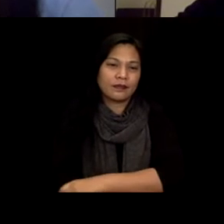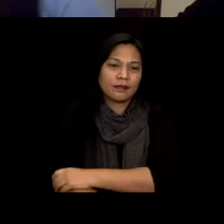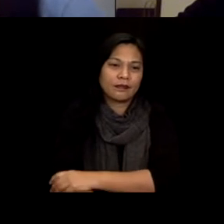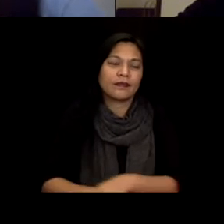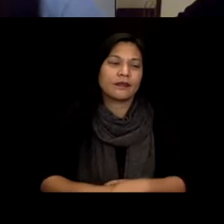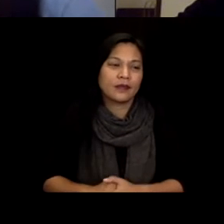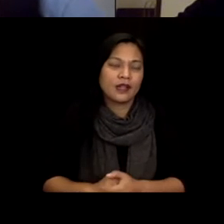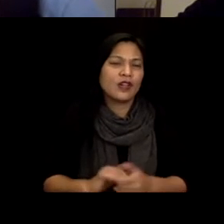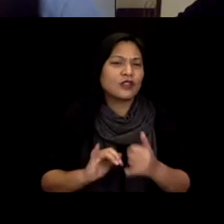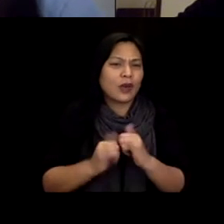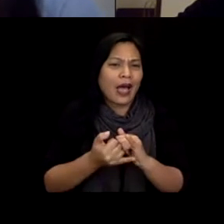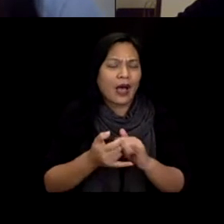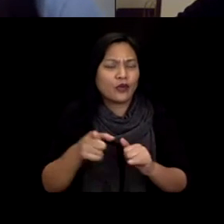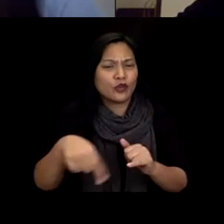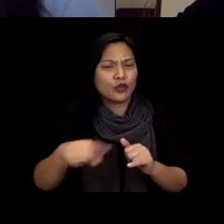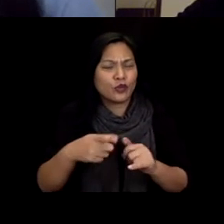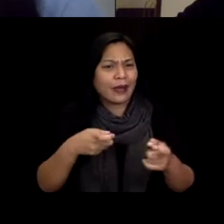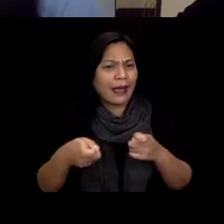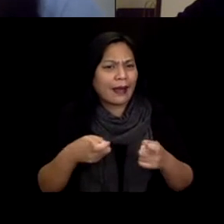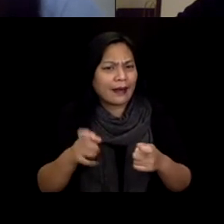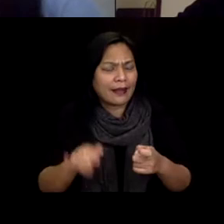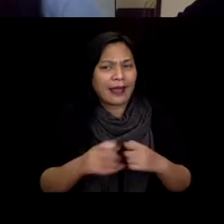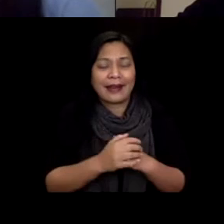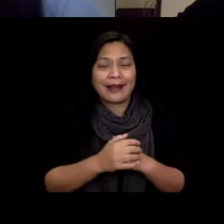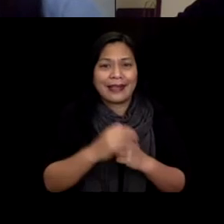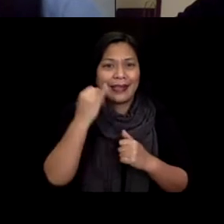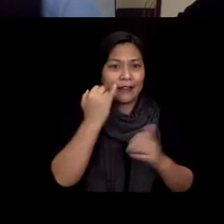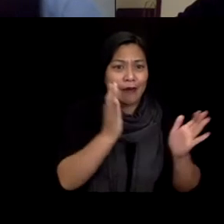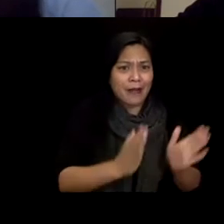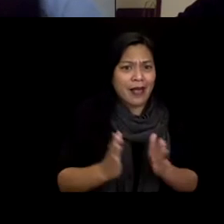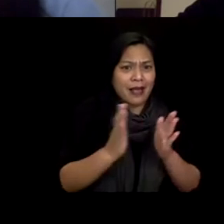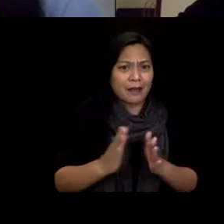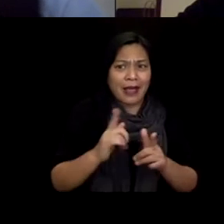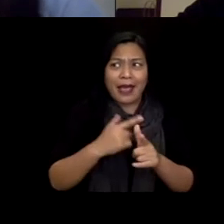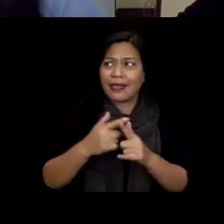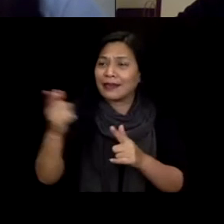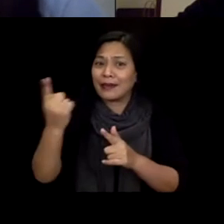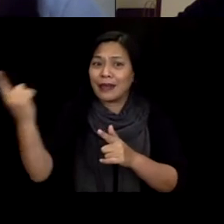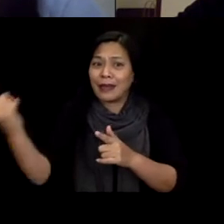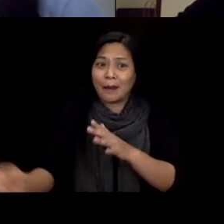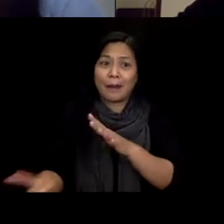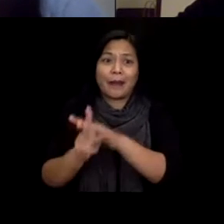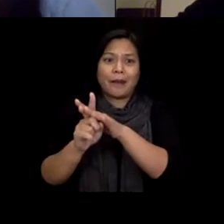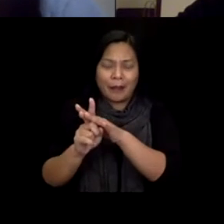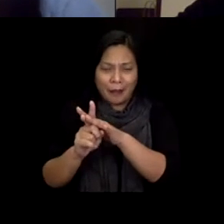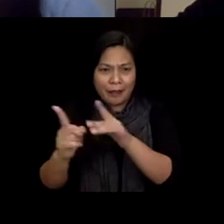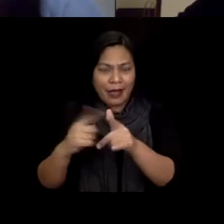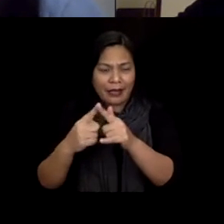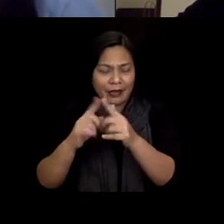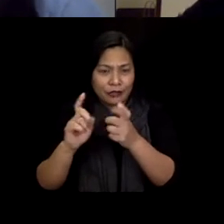adjusting programming to respond to surrounding events. How does that compare